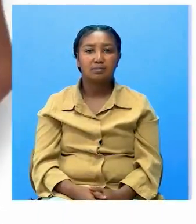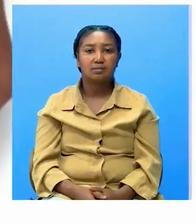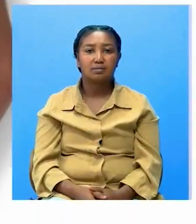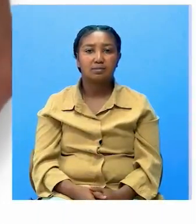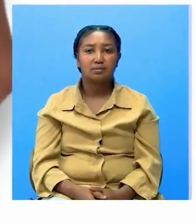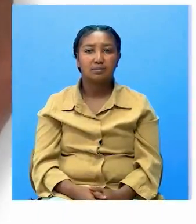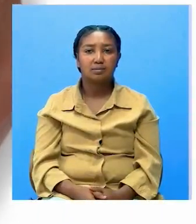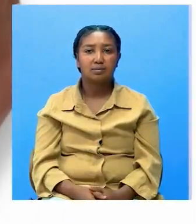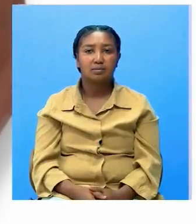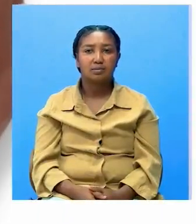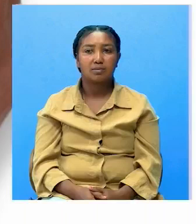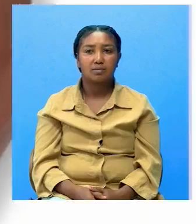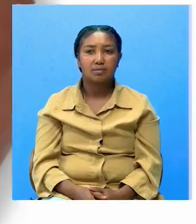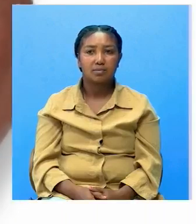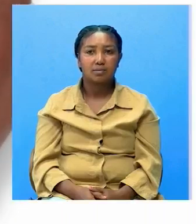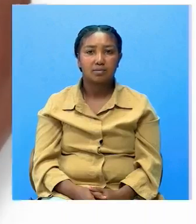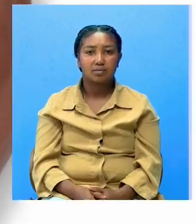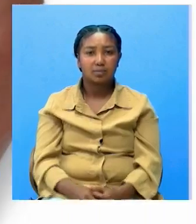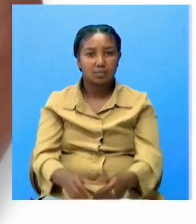attention